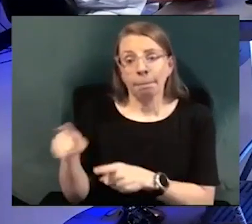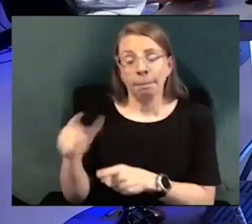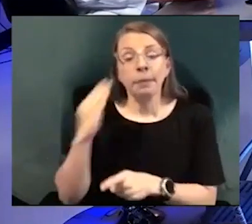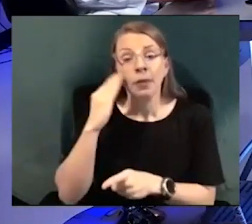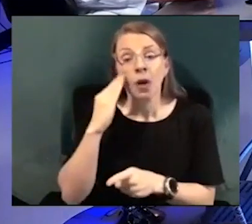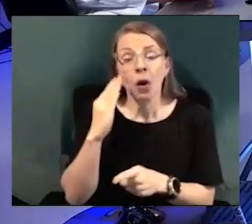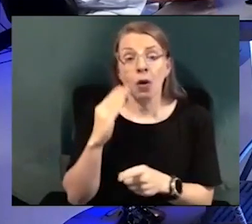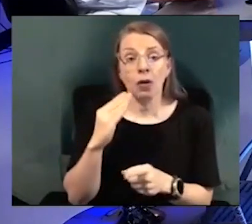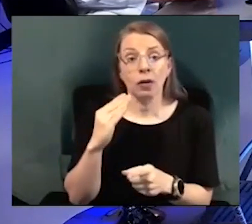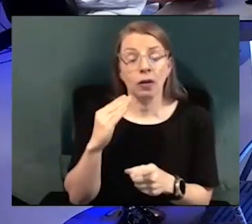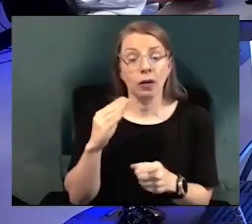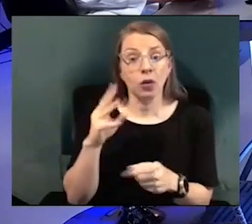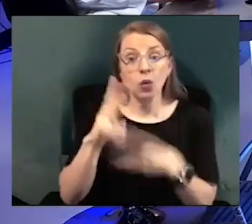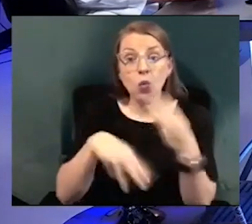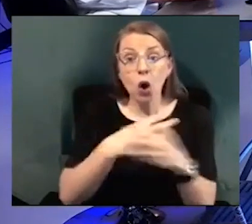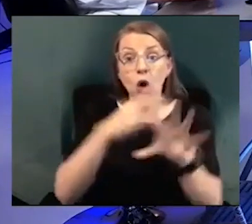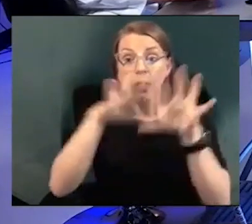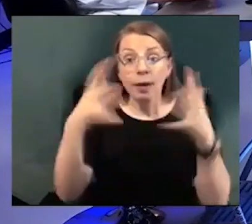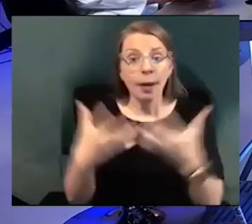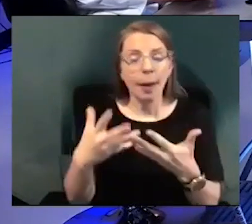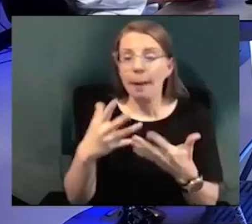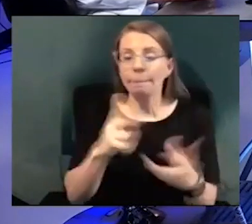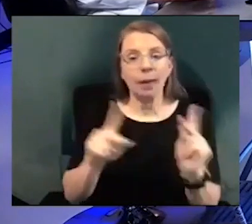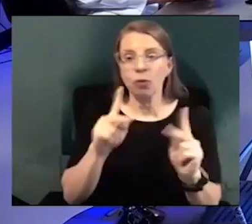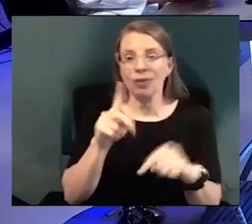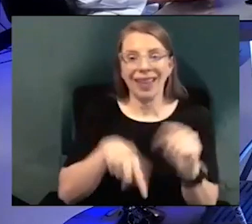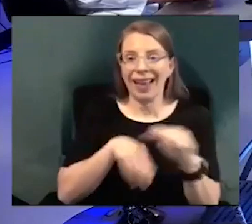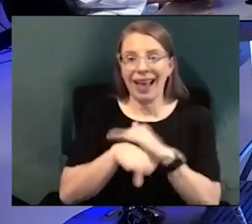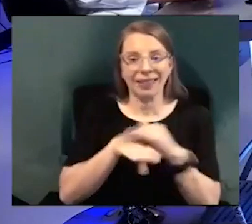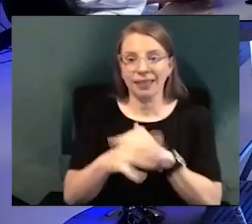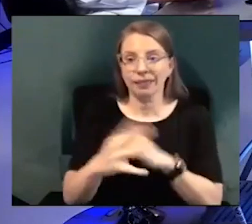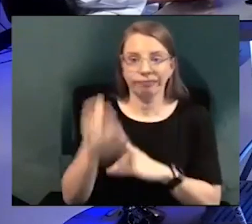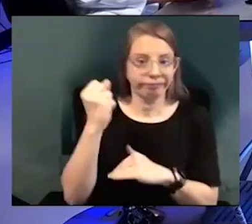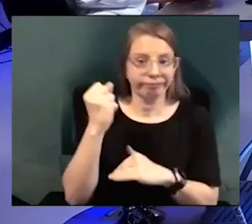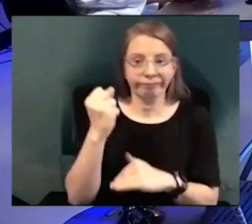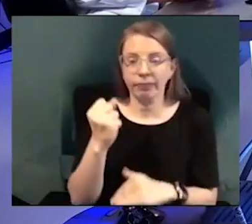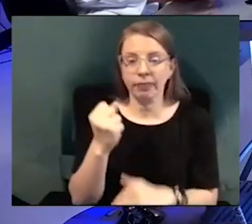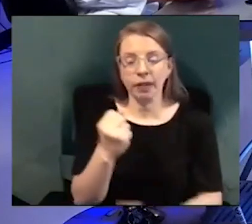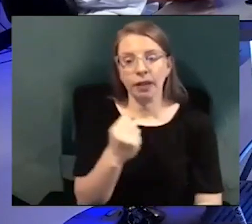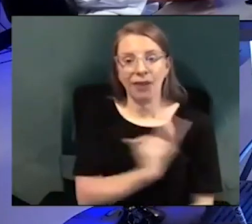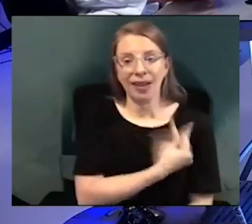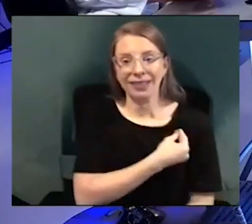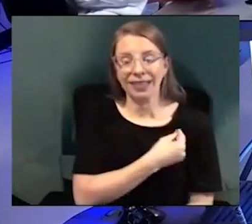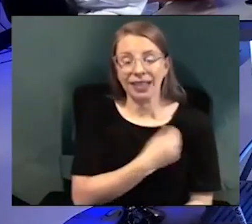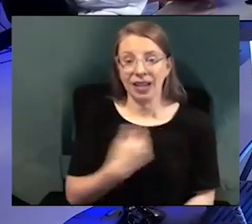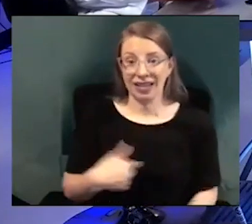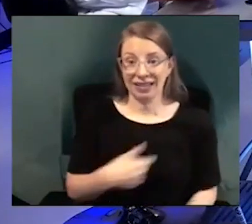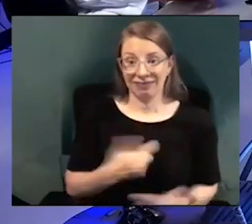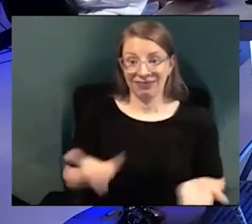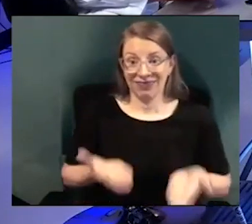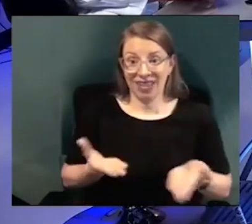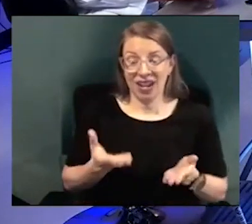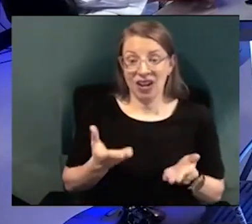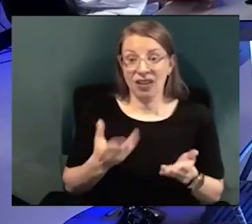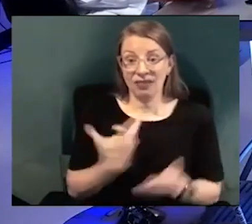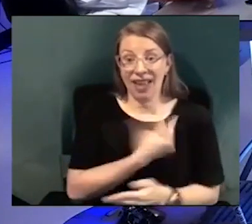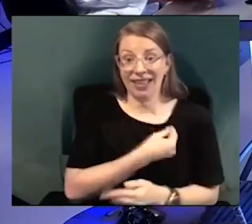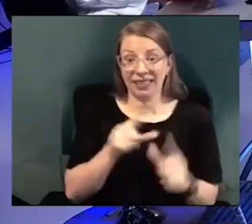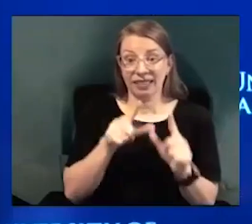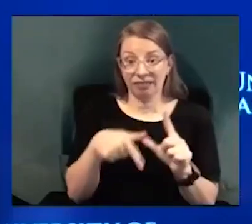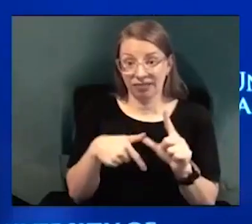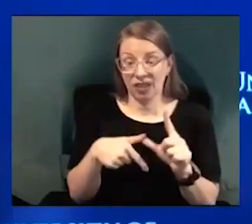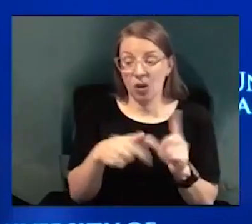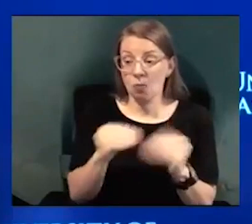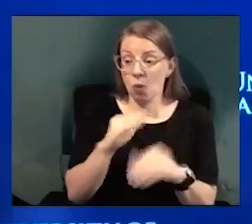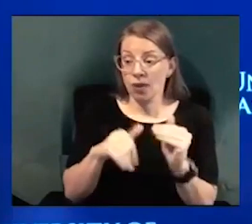the world, people can't get vaccinated, and we have vaccine expiring. I think it's great for all of us to have that indication that you can have more than one